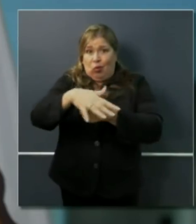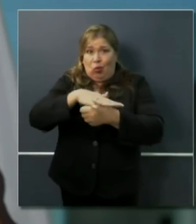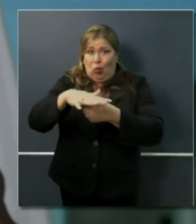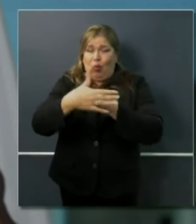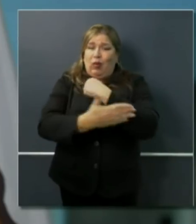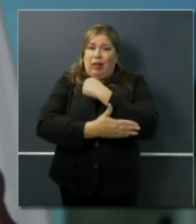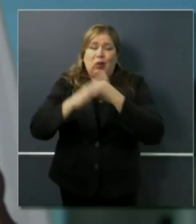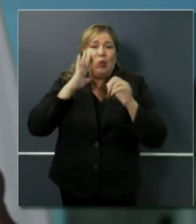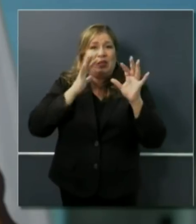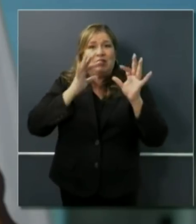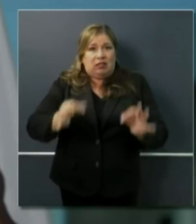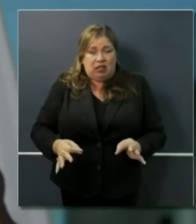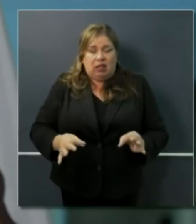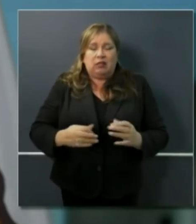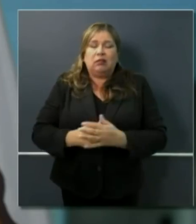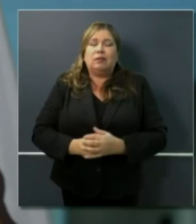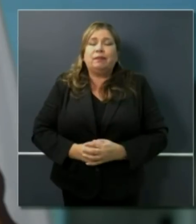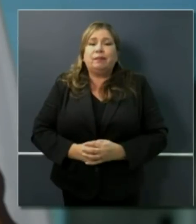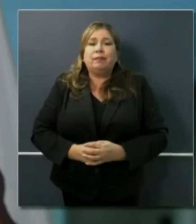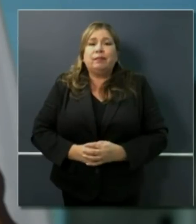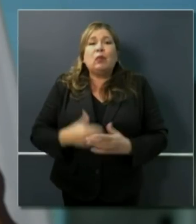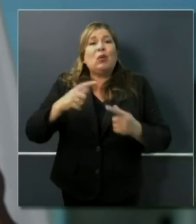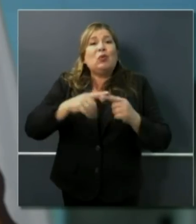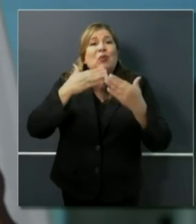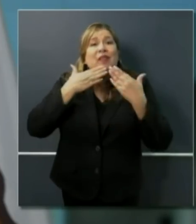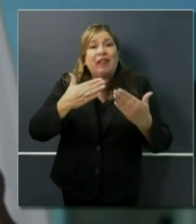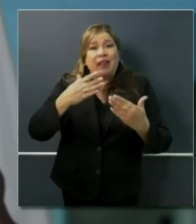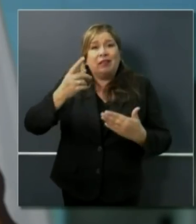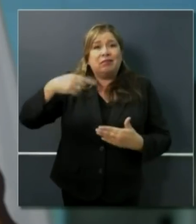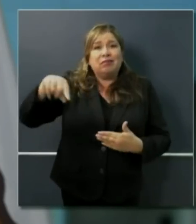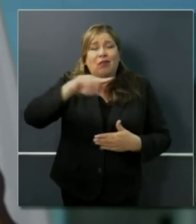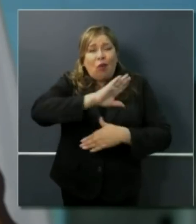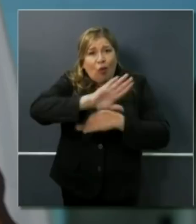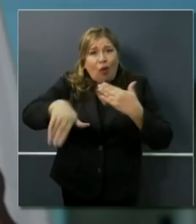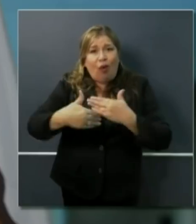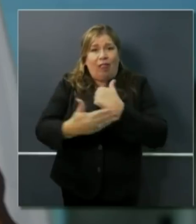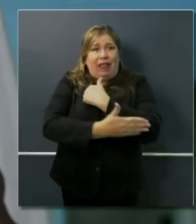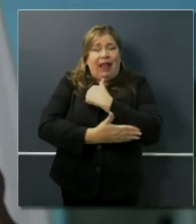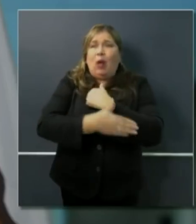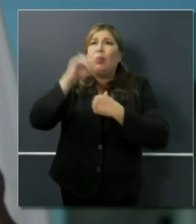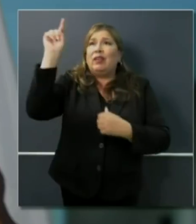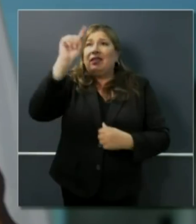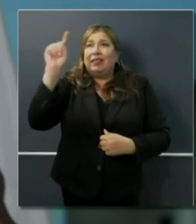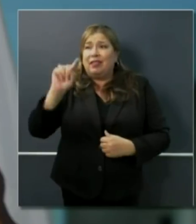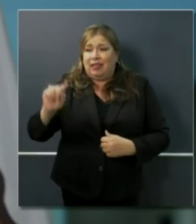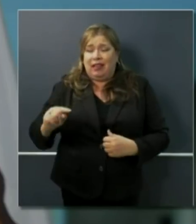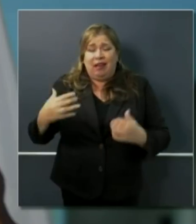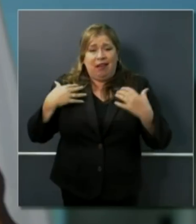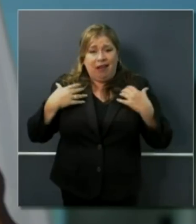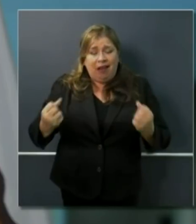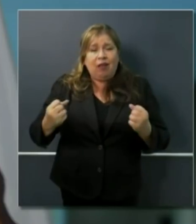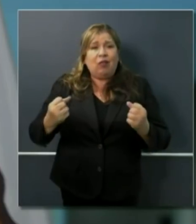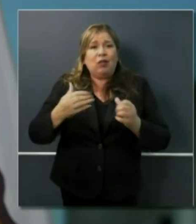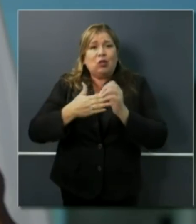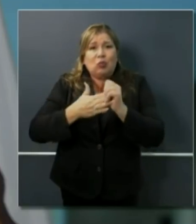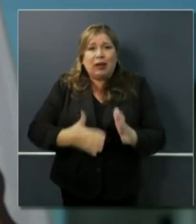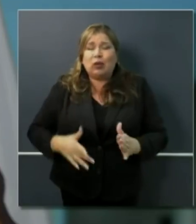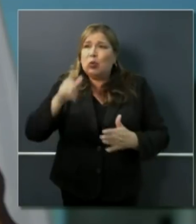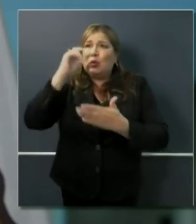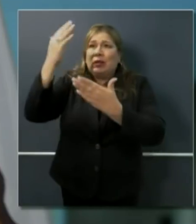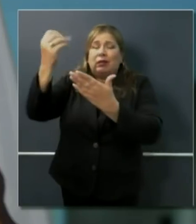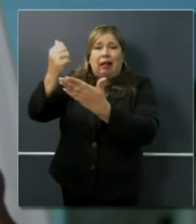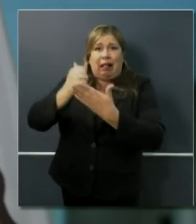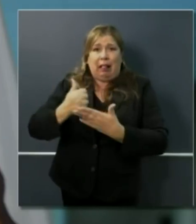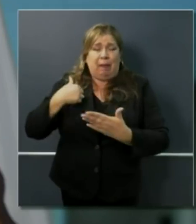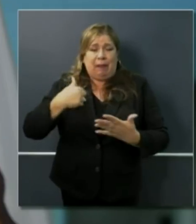of our planning. Let me thank those county health directors for helping us guide our decision tree, the one we just